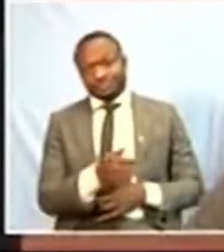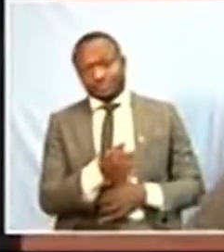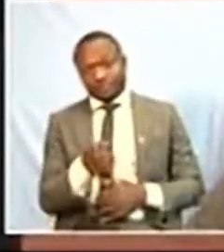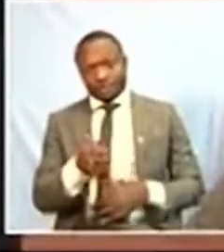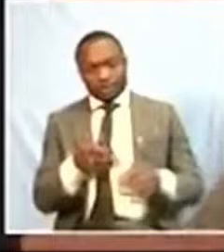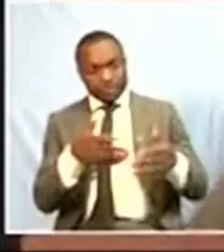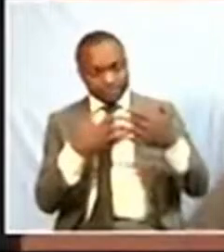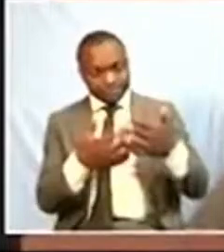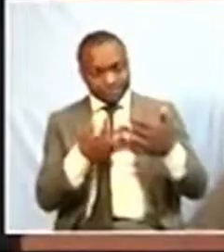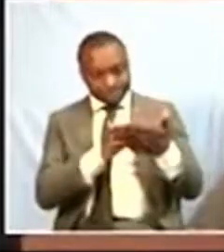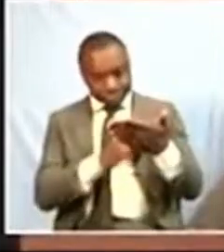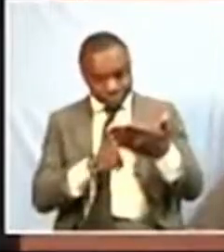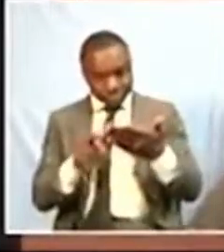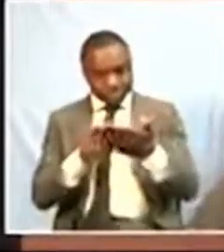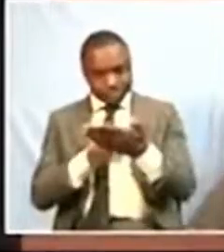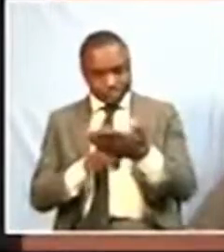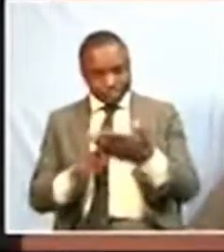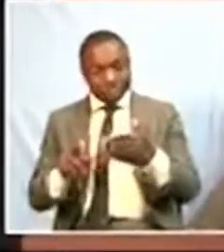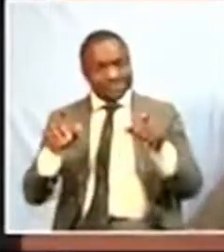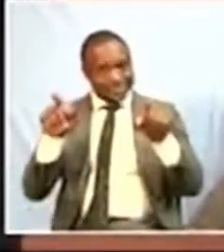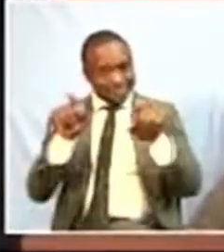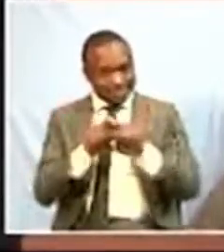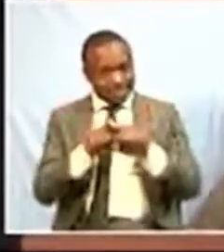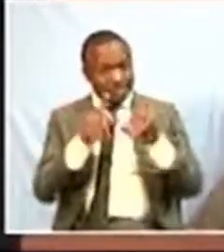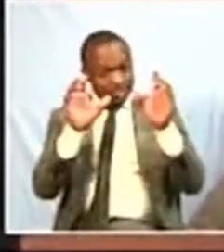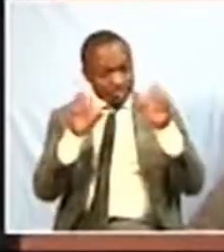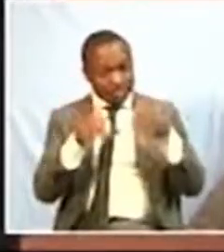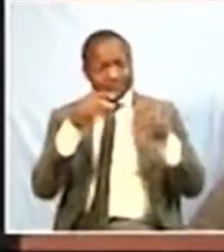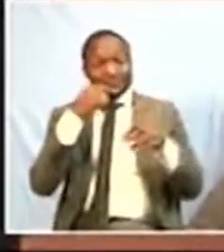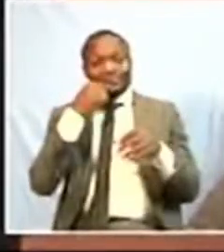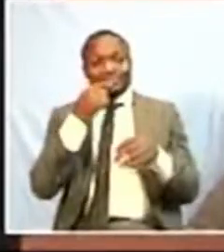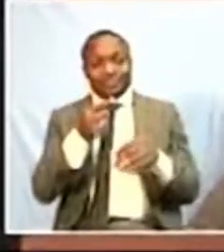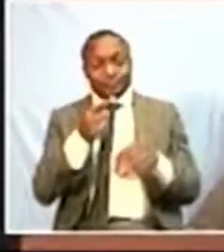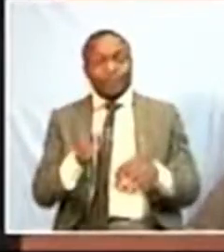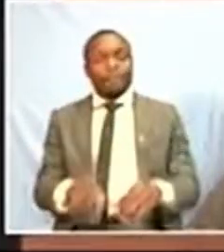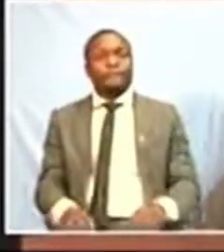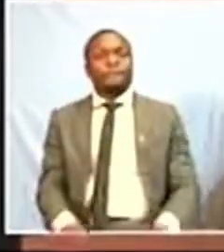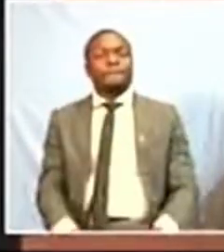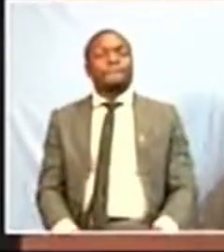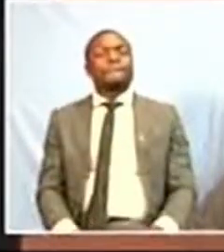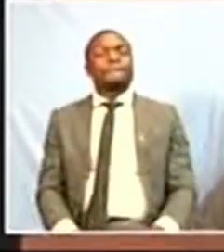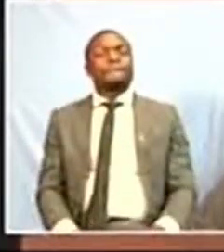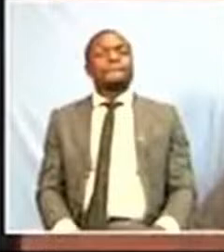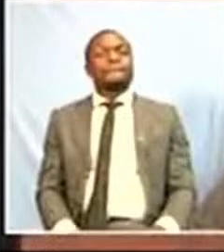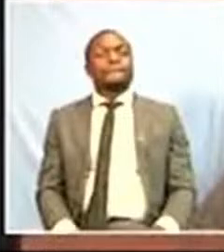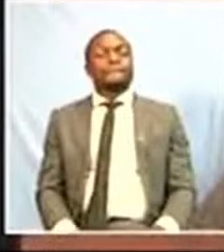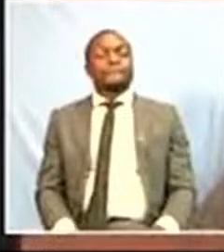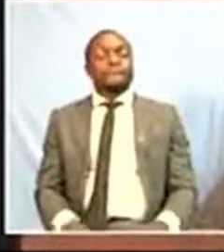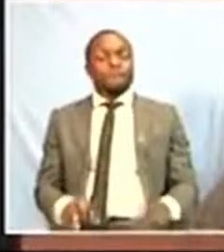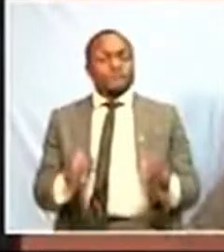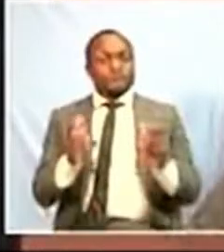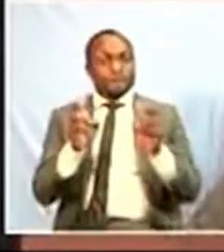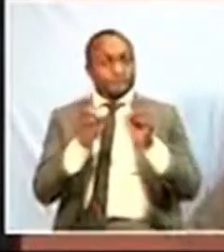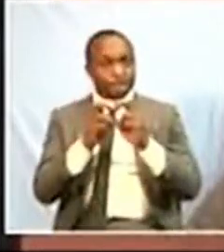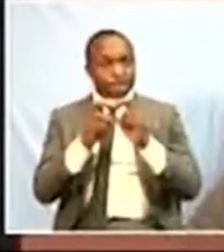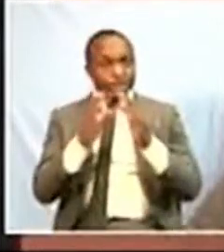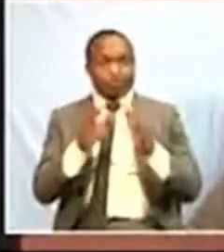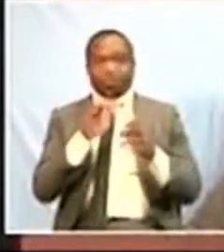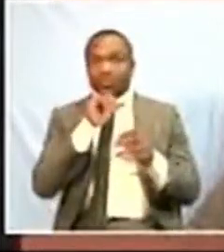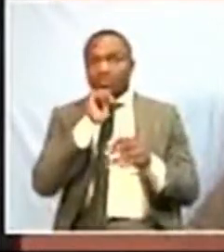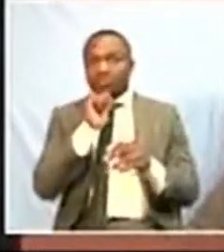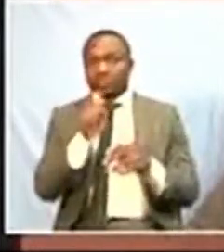documentations I've read, the same council is confirming that actually the contractor was